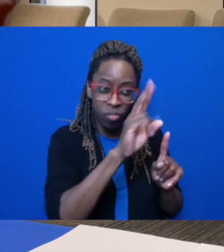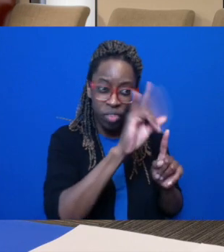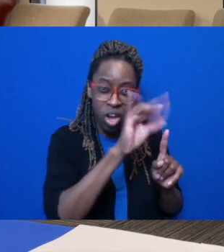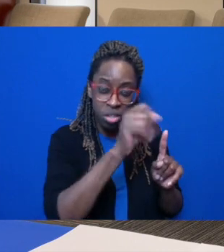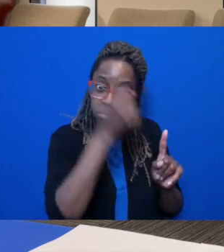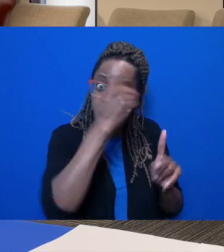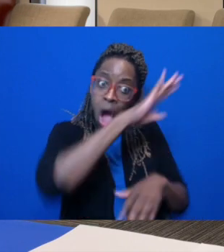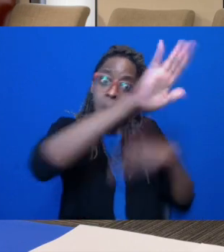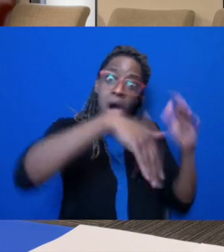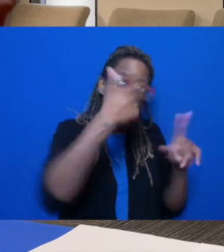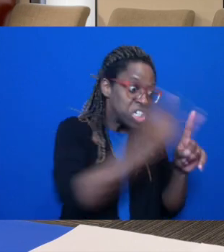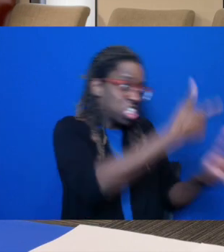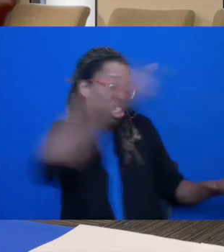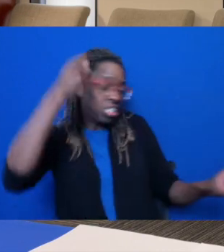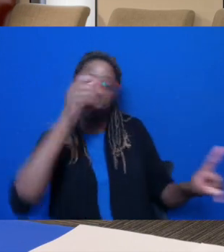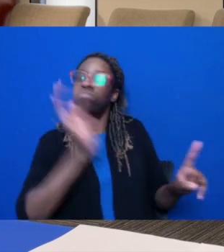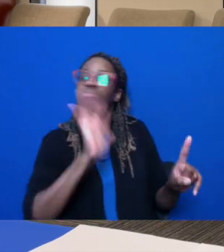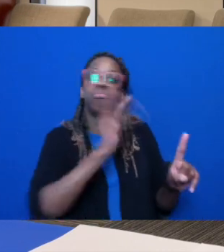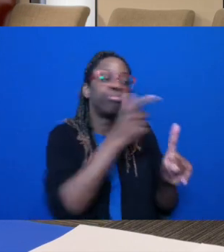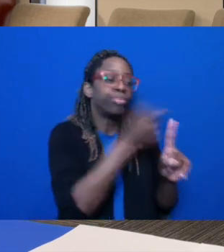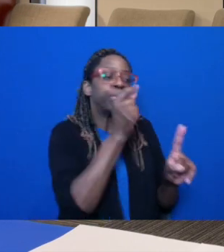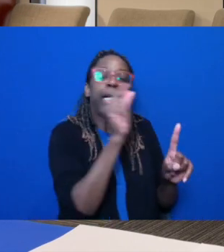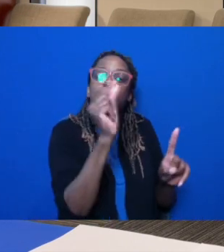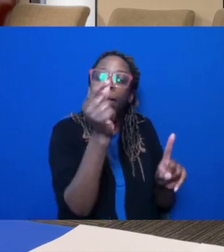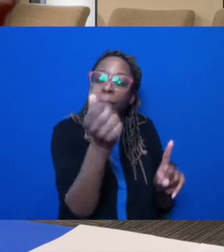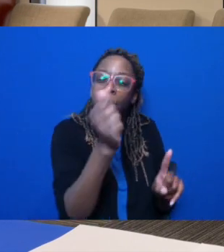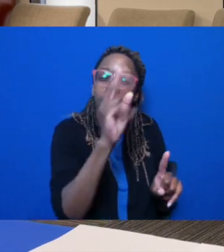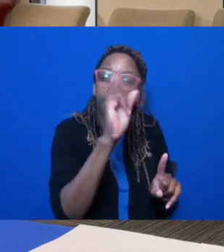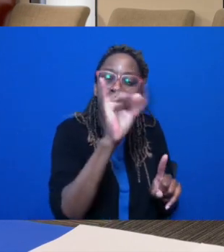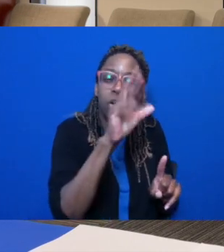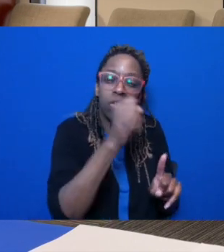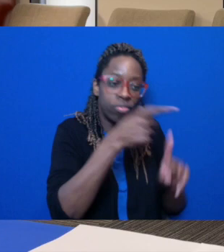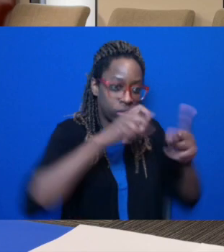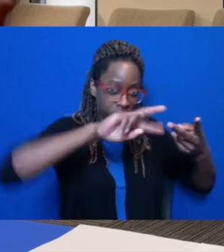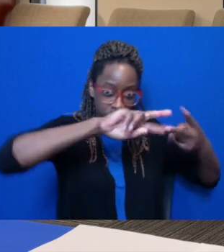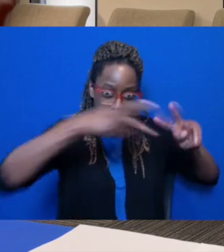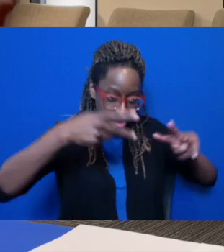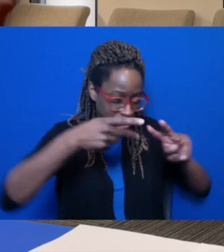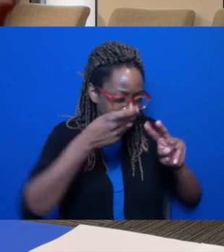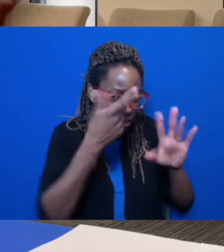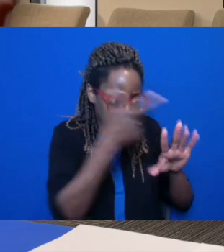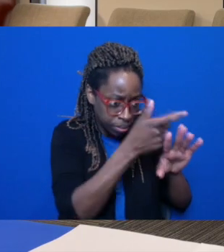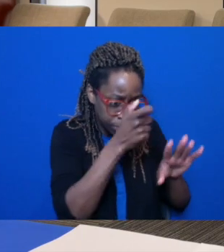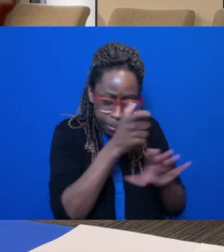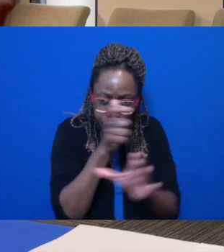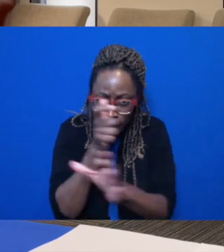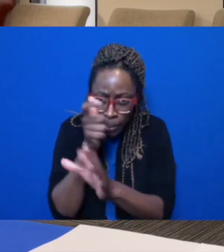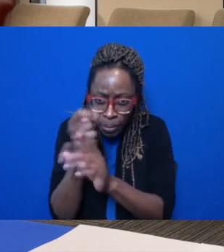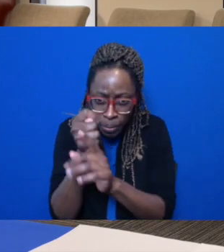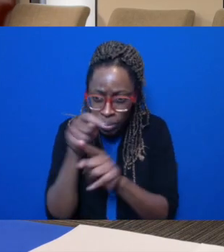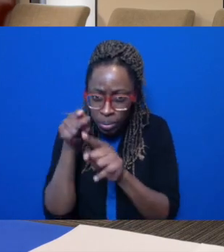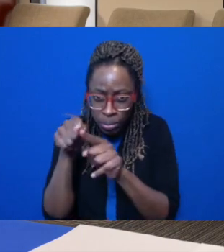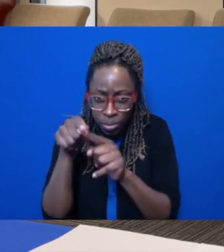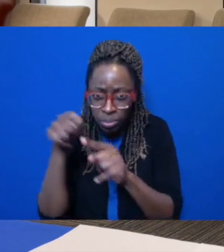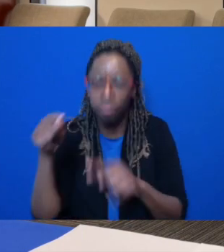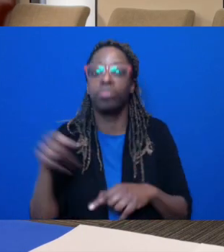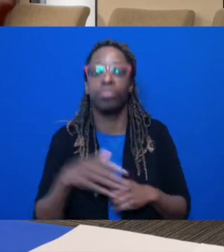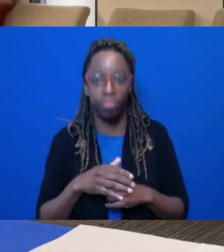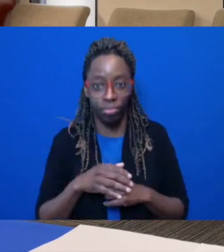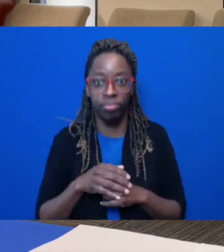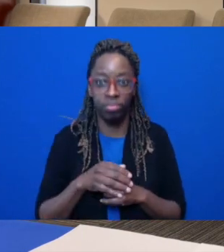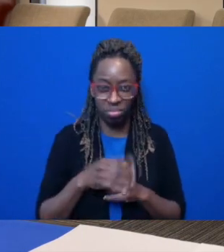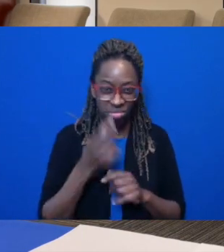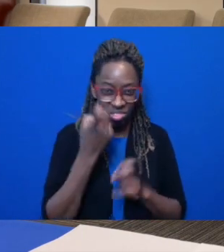genetic material. And so that little piece of the genetic material of the virus, what happens is your body takes it up. It